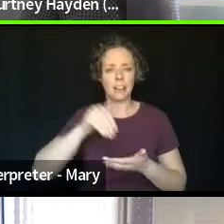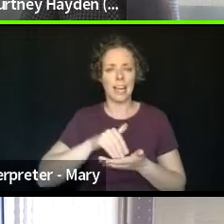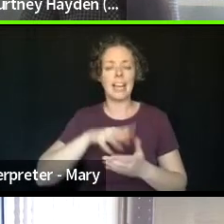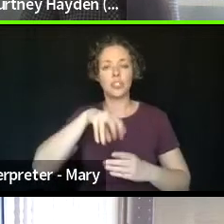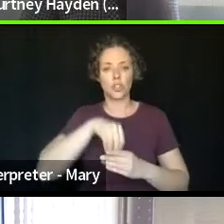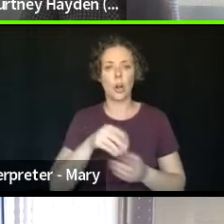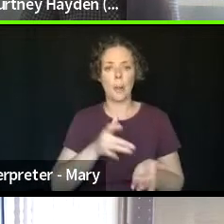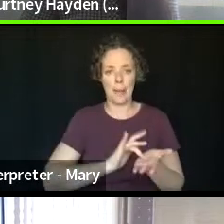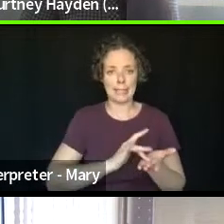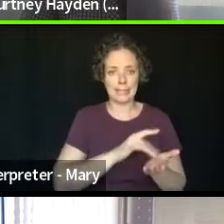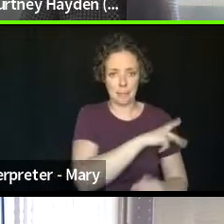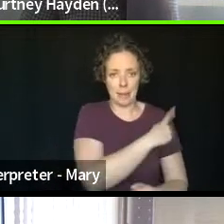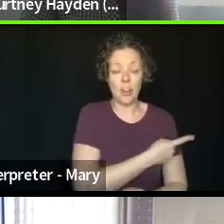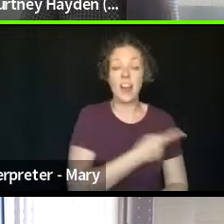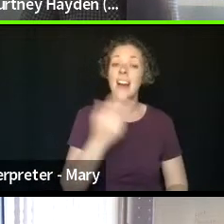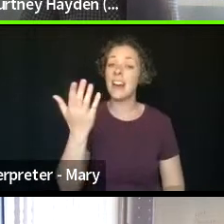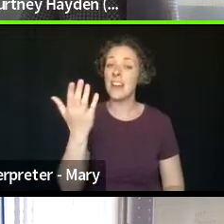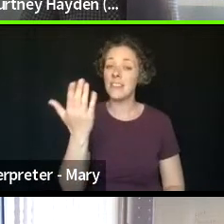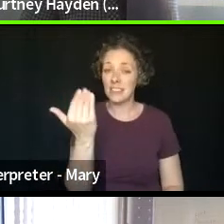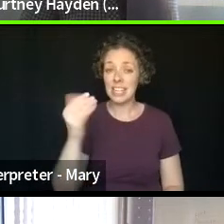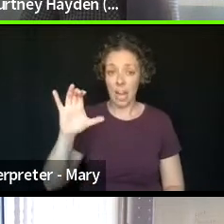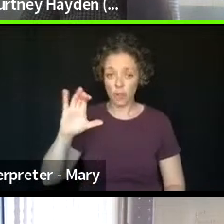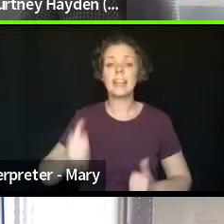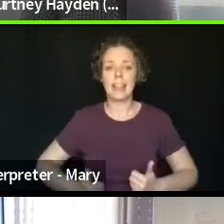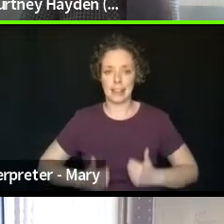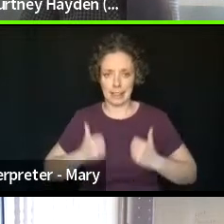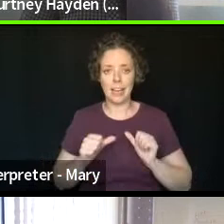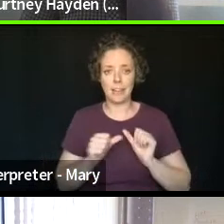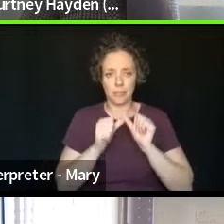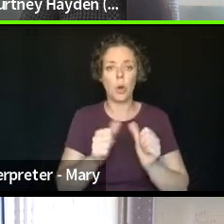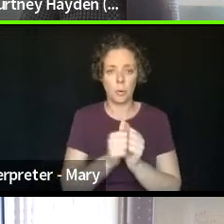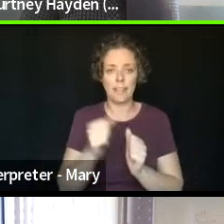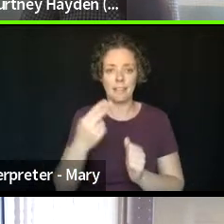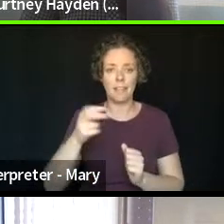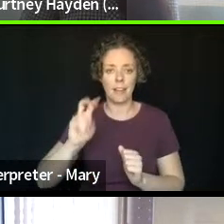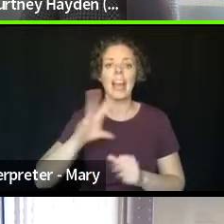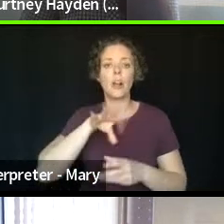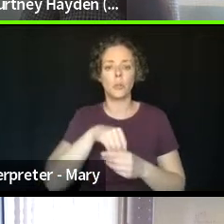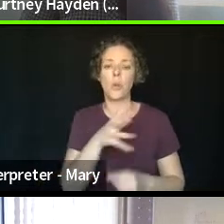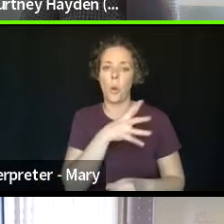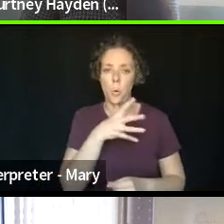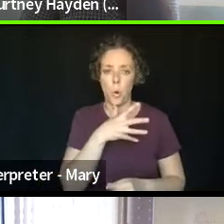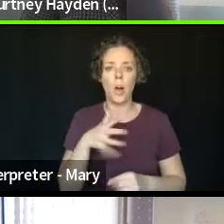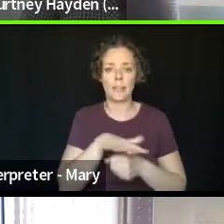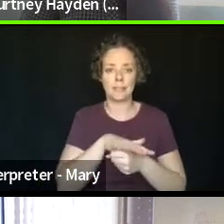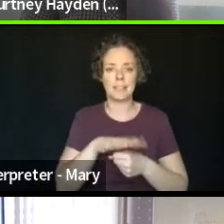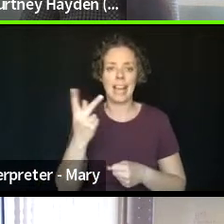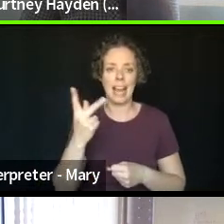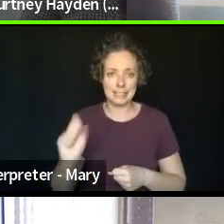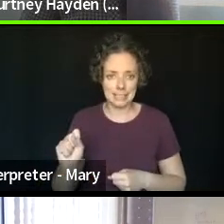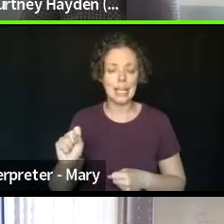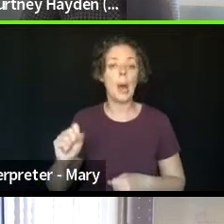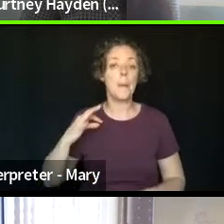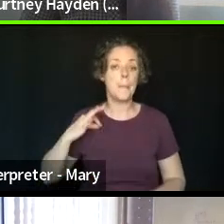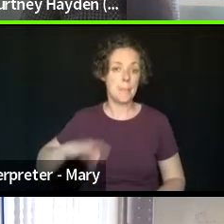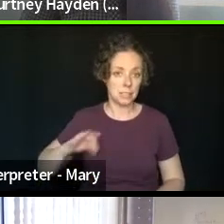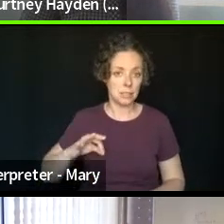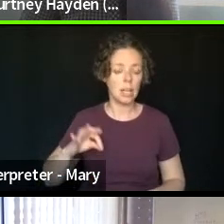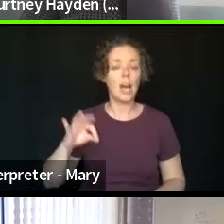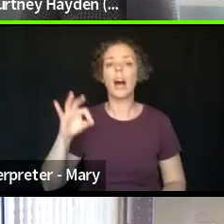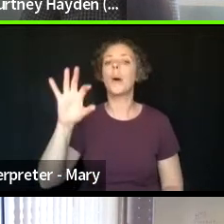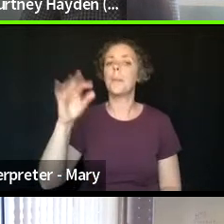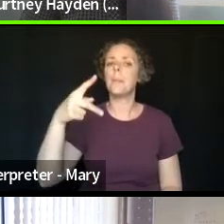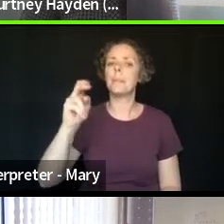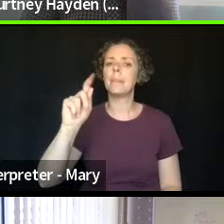patients, 1,500 of whom are living with HIV, including rural areas of Kansas, including Pittsburgh, Salina, and Garden